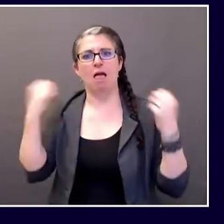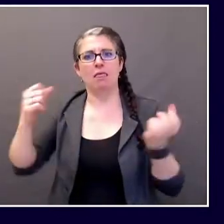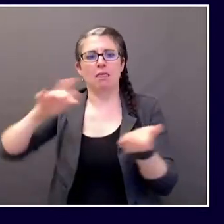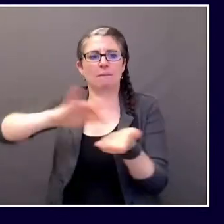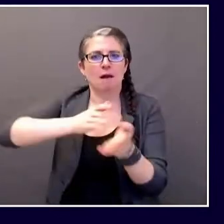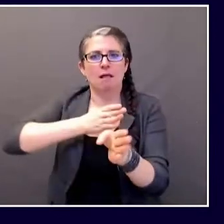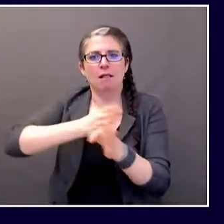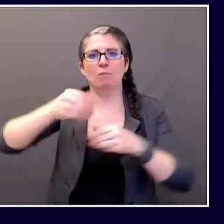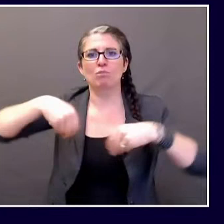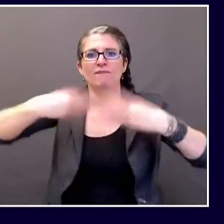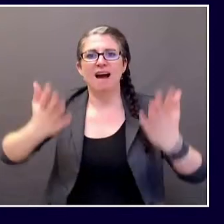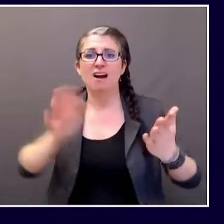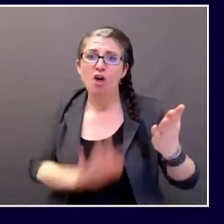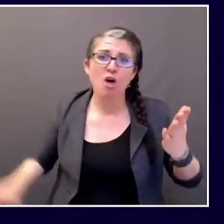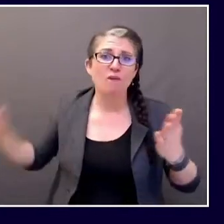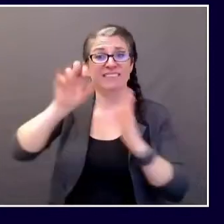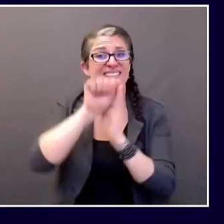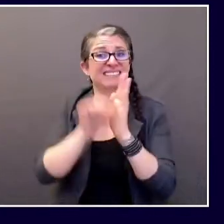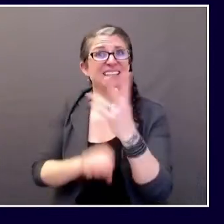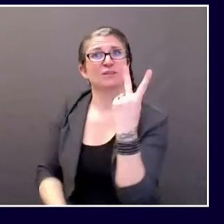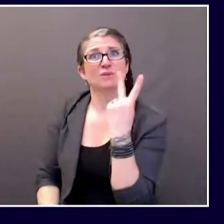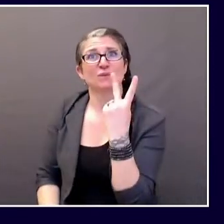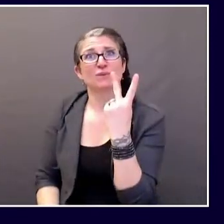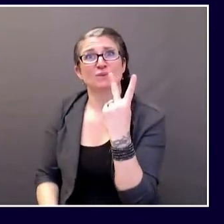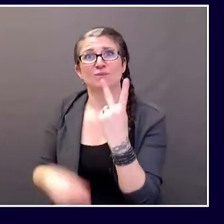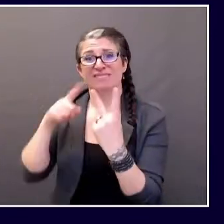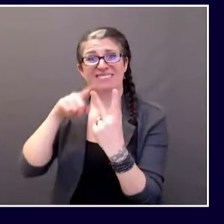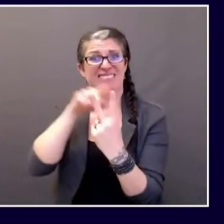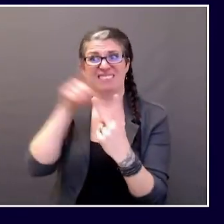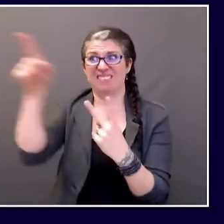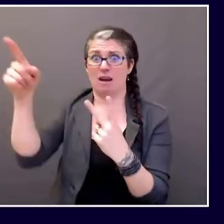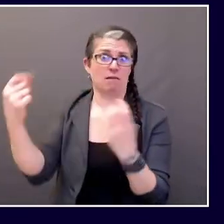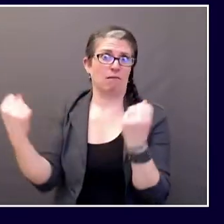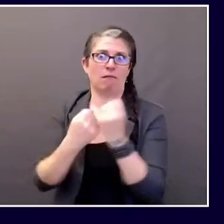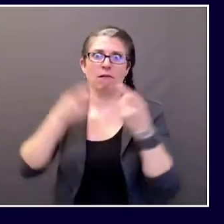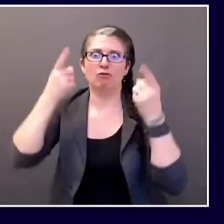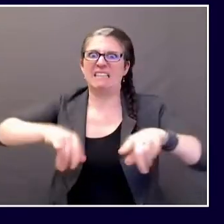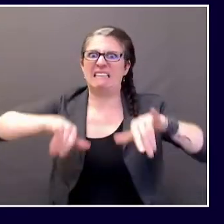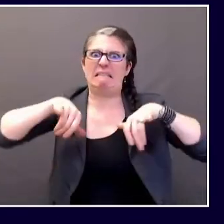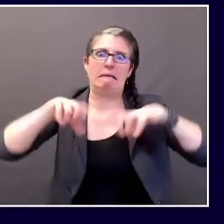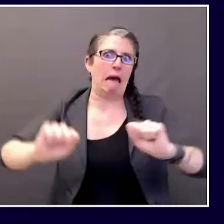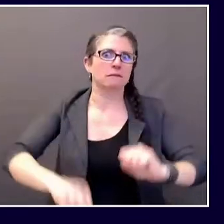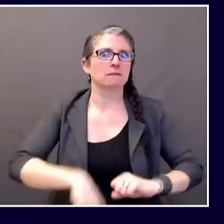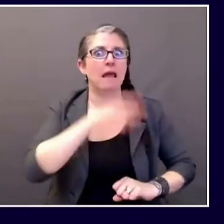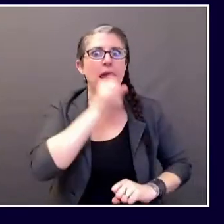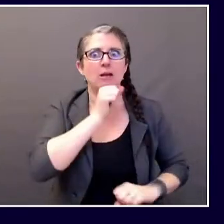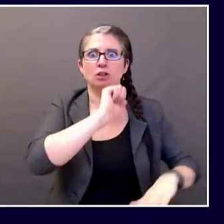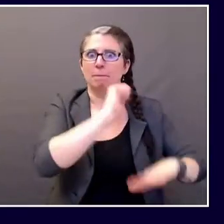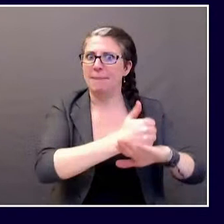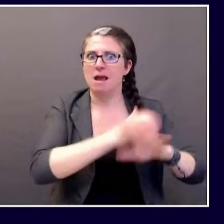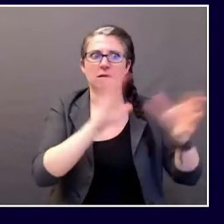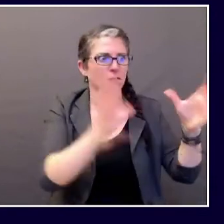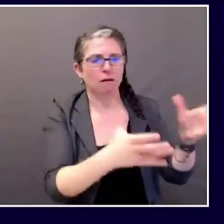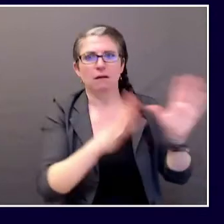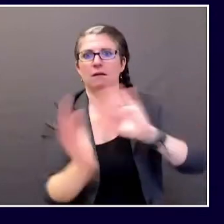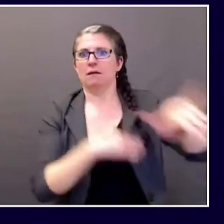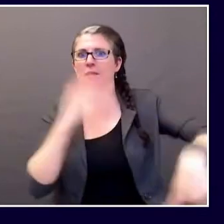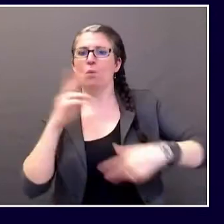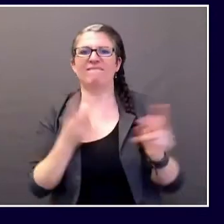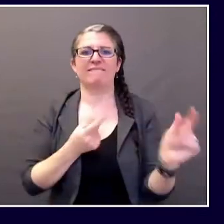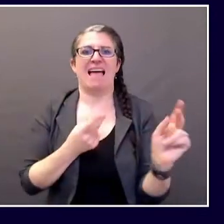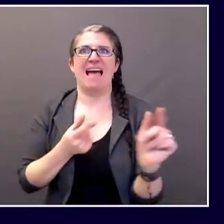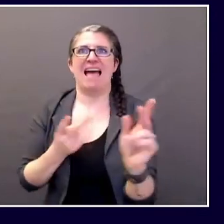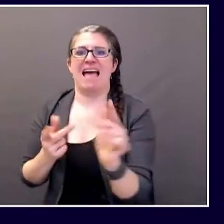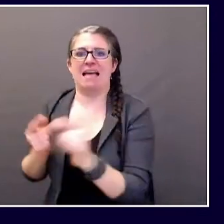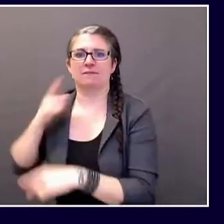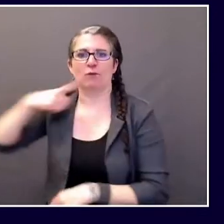well. I've heard similarly from counterparts of mine in other states, some of the challenges that they have encountered with verifying